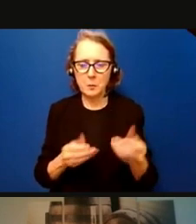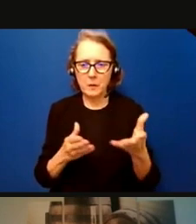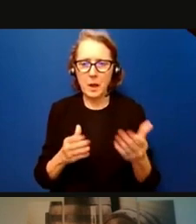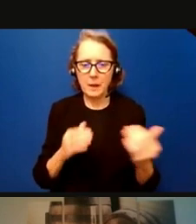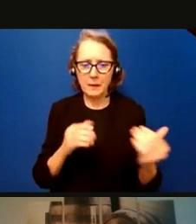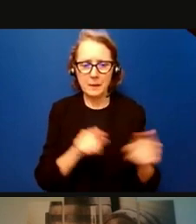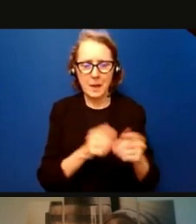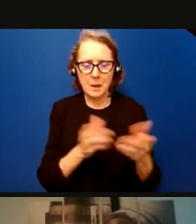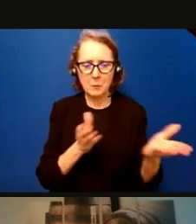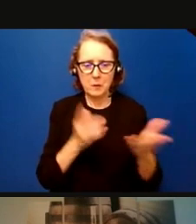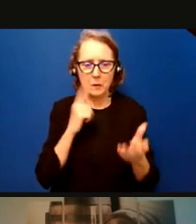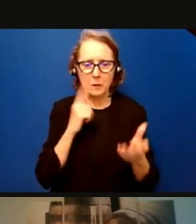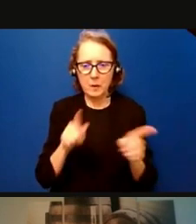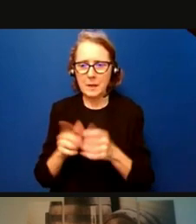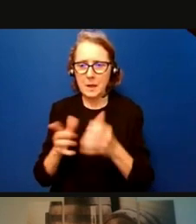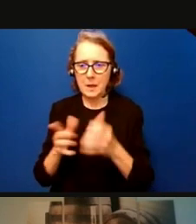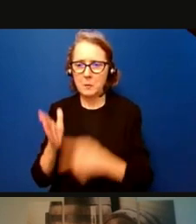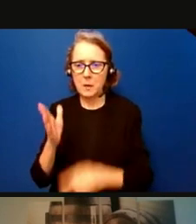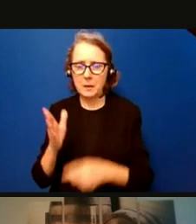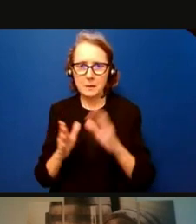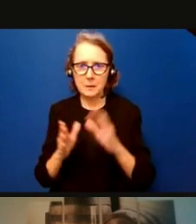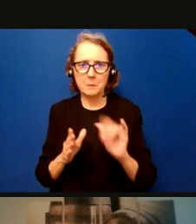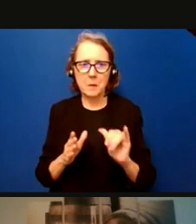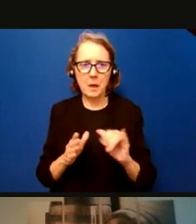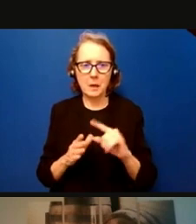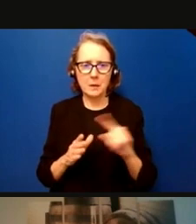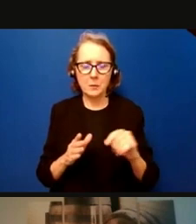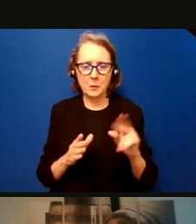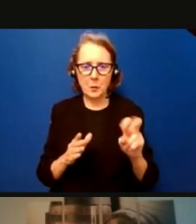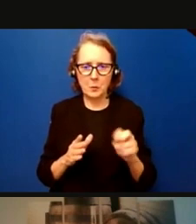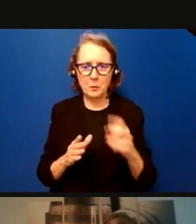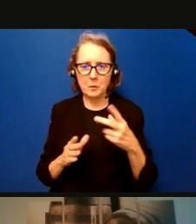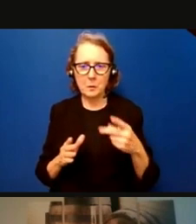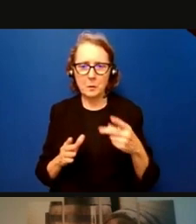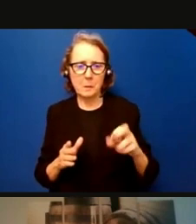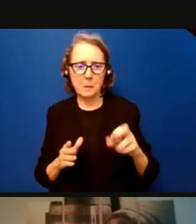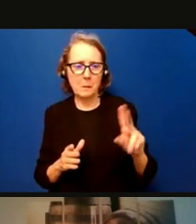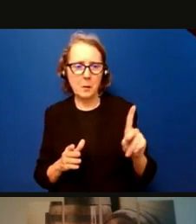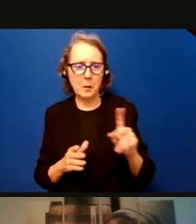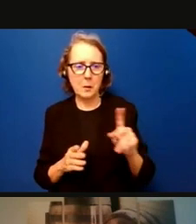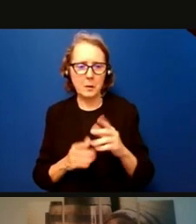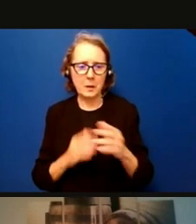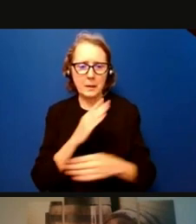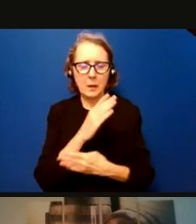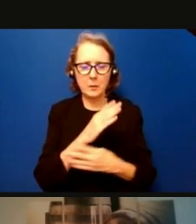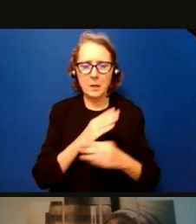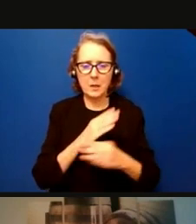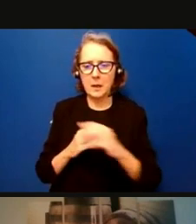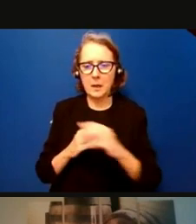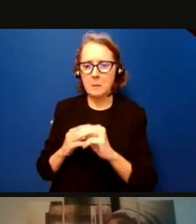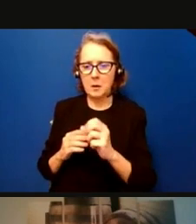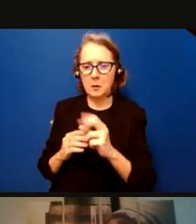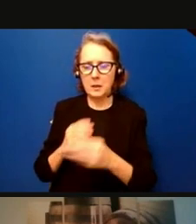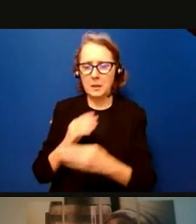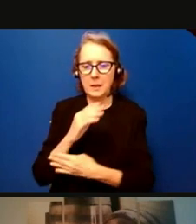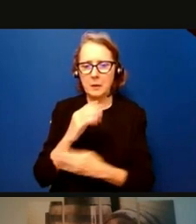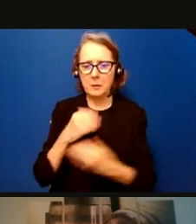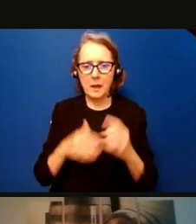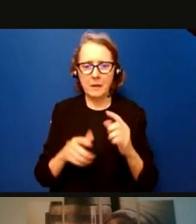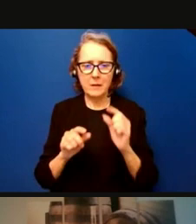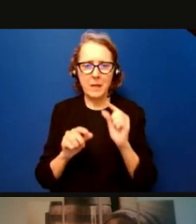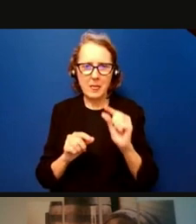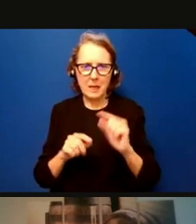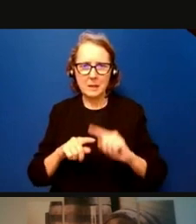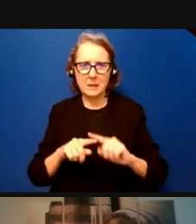the same rates or by zone. So Polk County and Marion County have slightly different rates due to some factors there. But the service